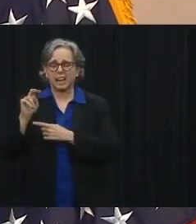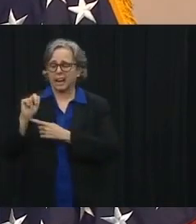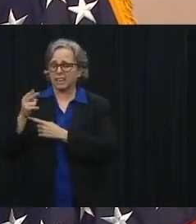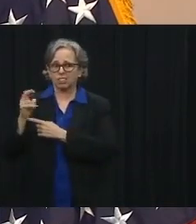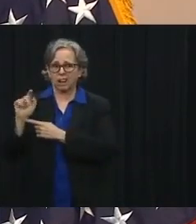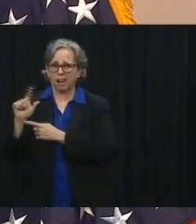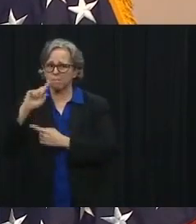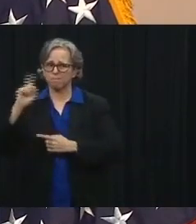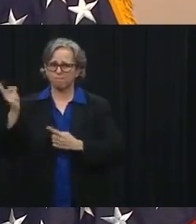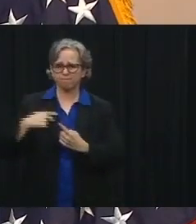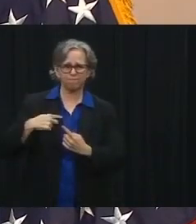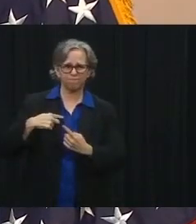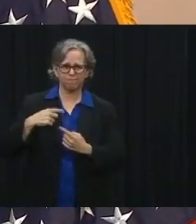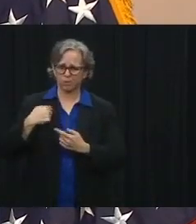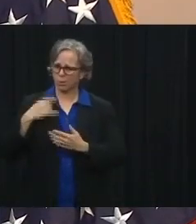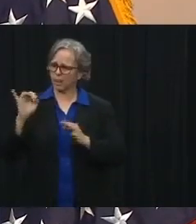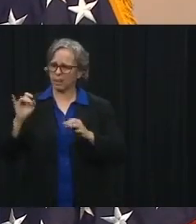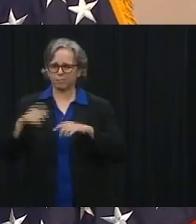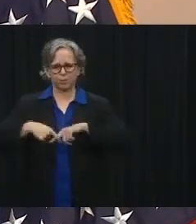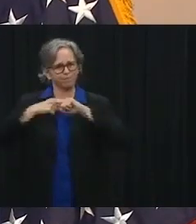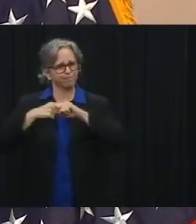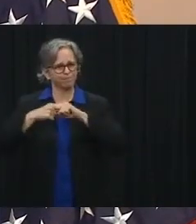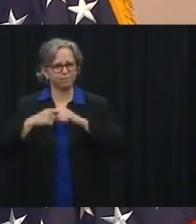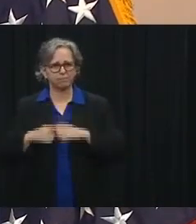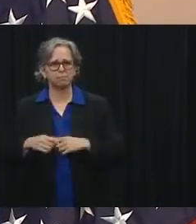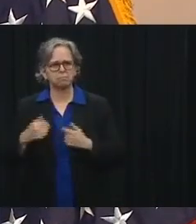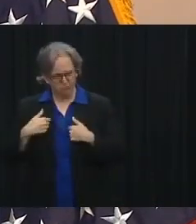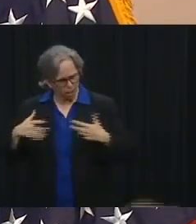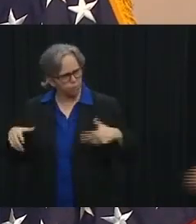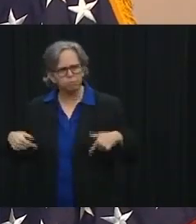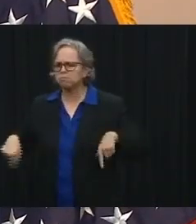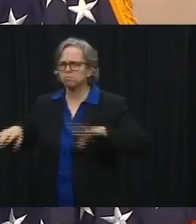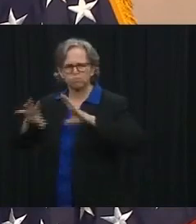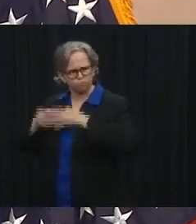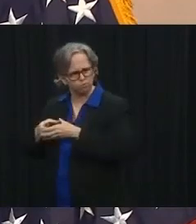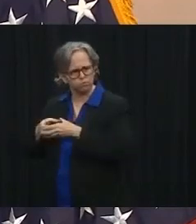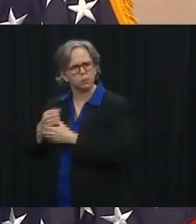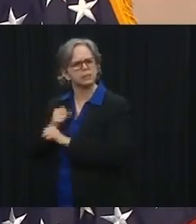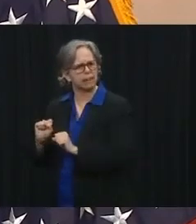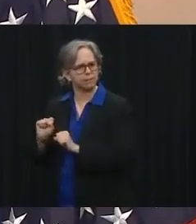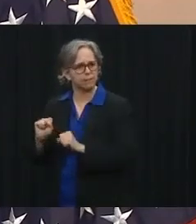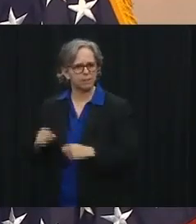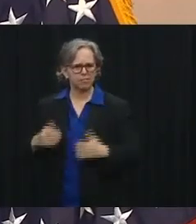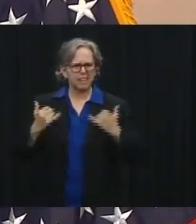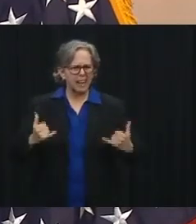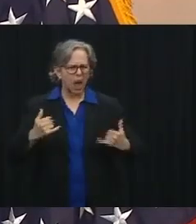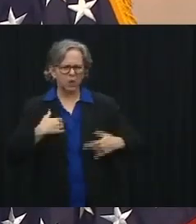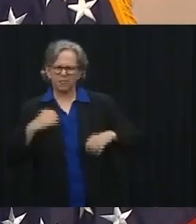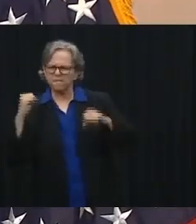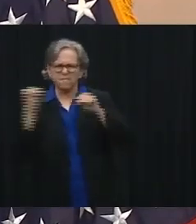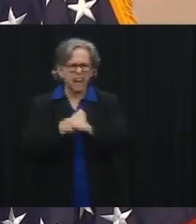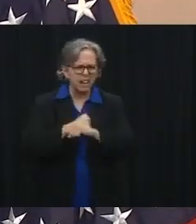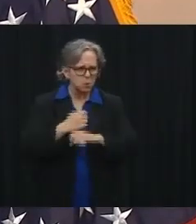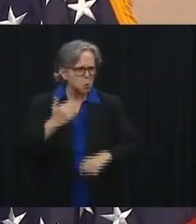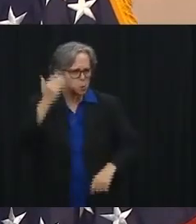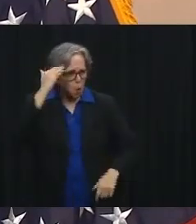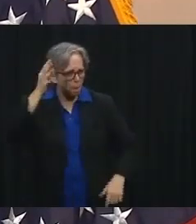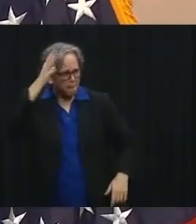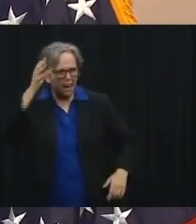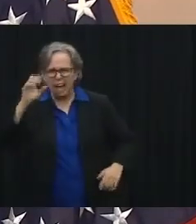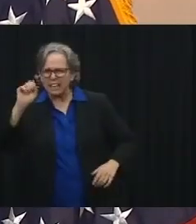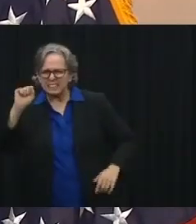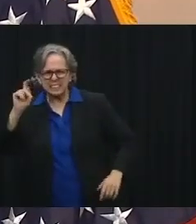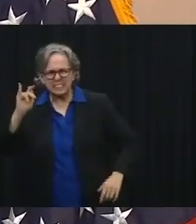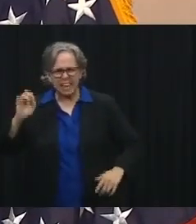only ourselves, but our fellow Ohioans safe. We're in a fight, and one thing I know about the Buckeye State, when we get in a fight, we fight back and